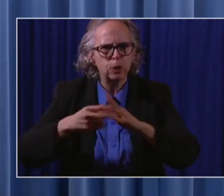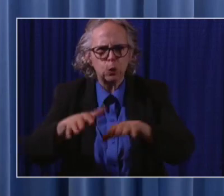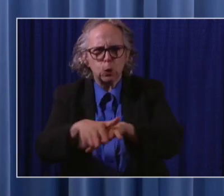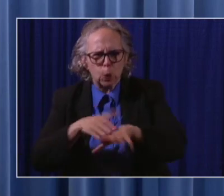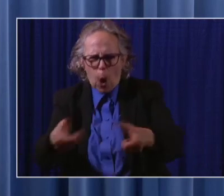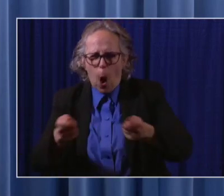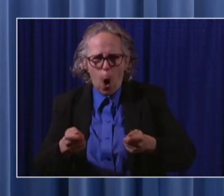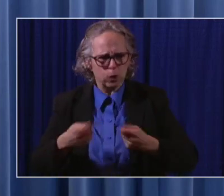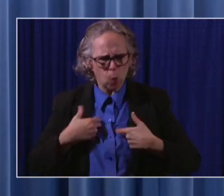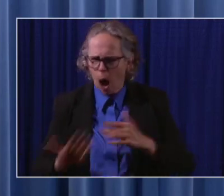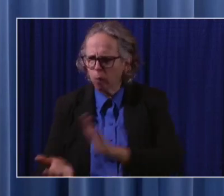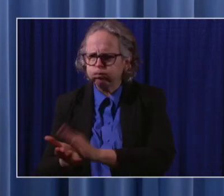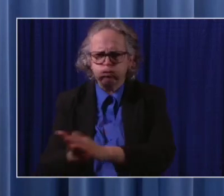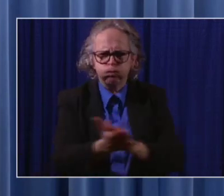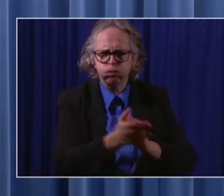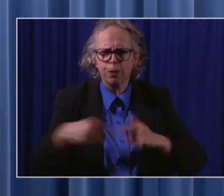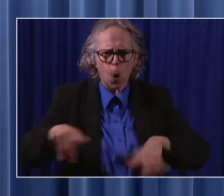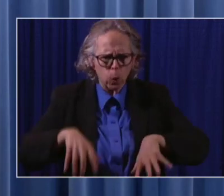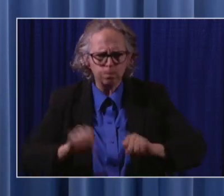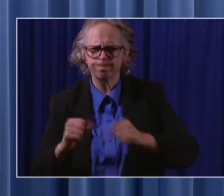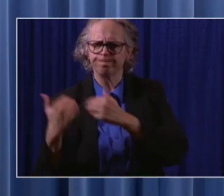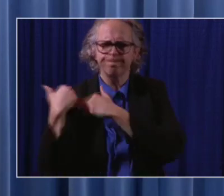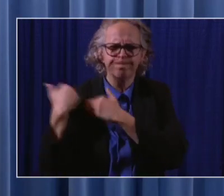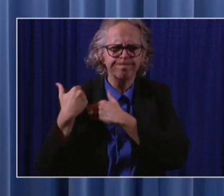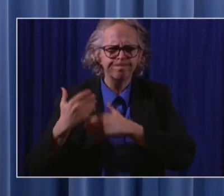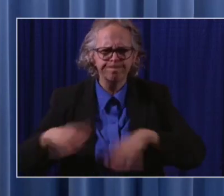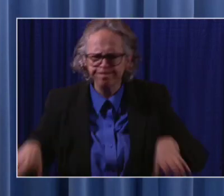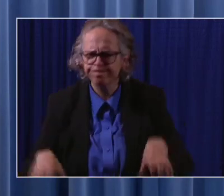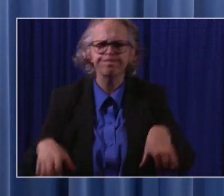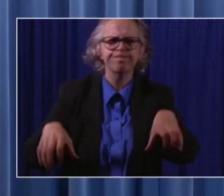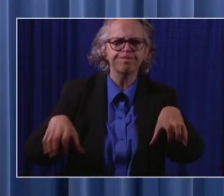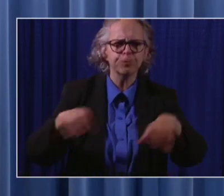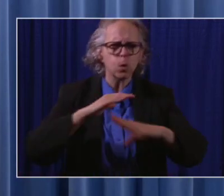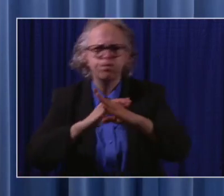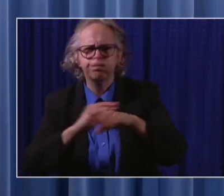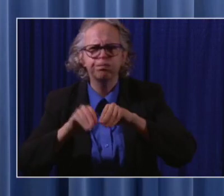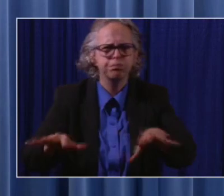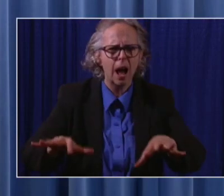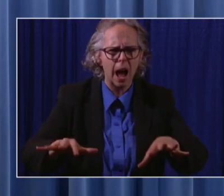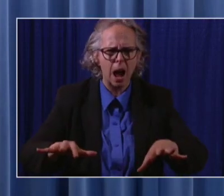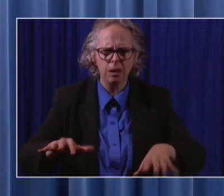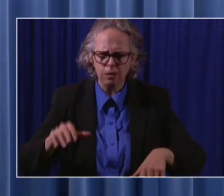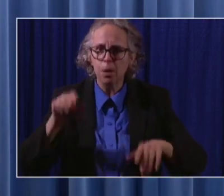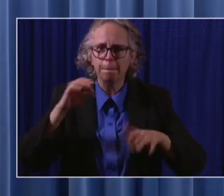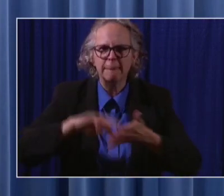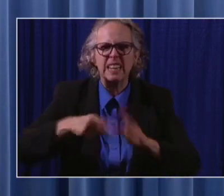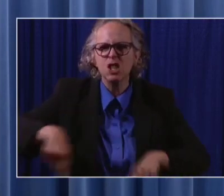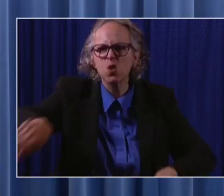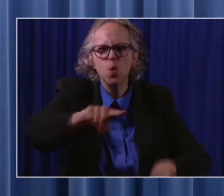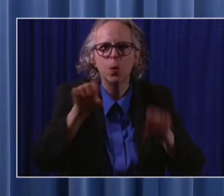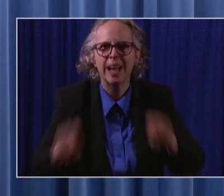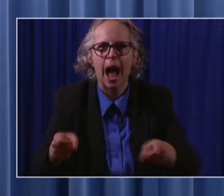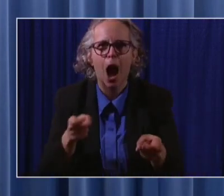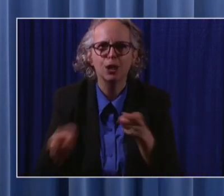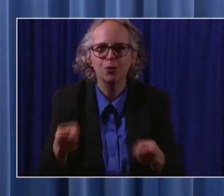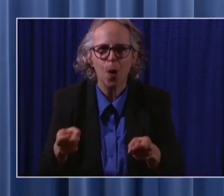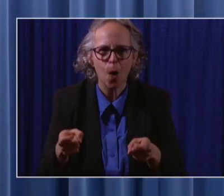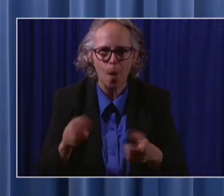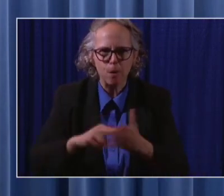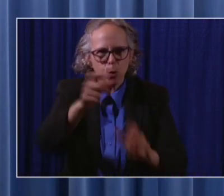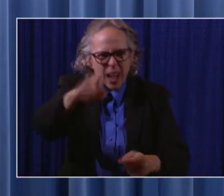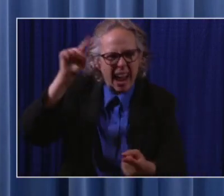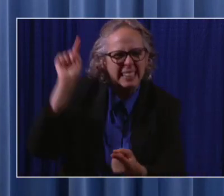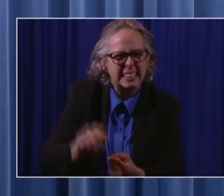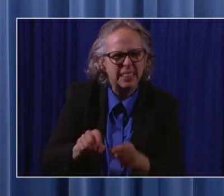counties. It is good. We can control this. We can get on top of this, and these are just some examples of doing that.